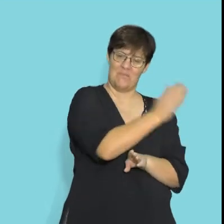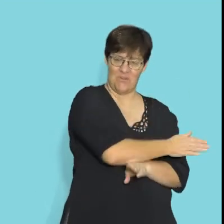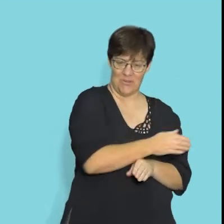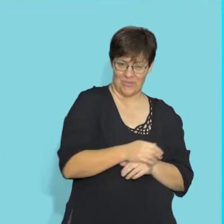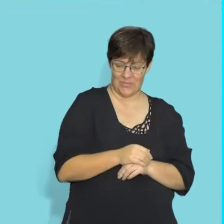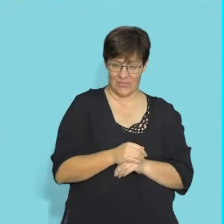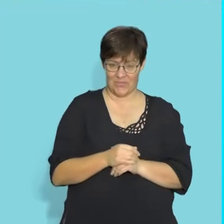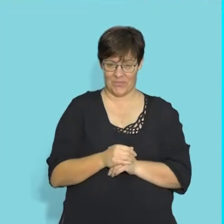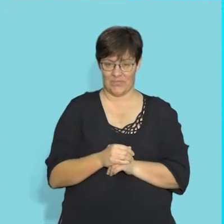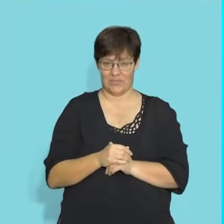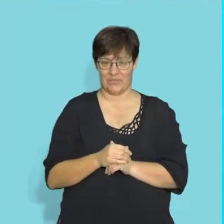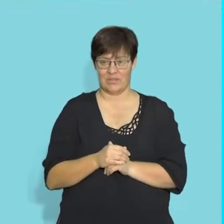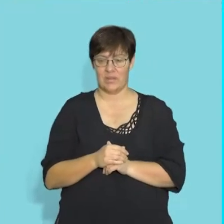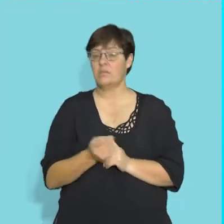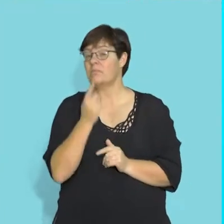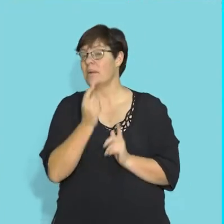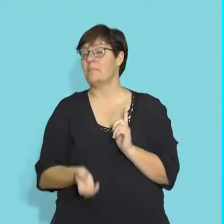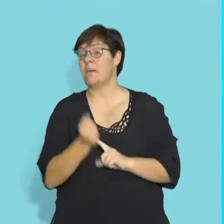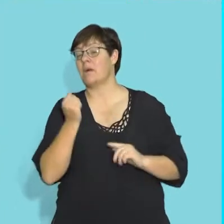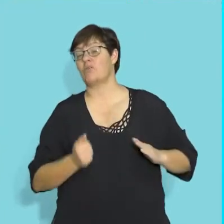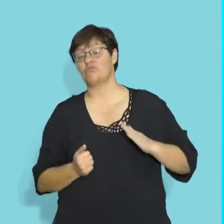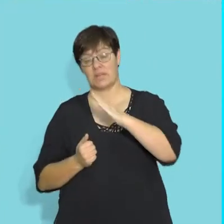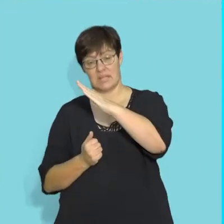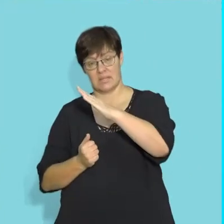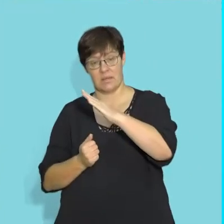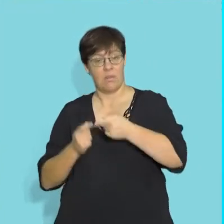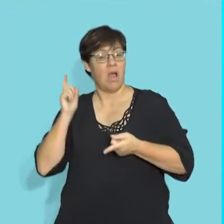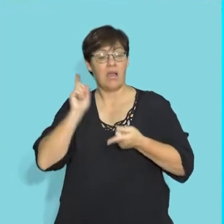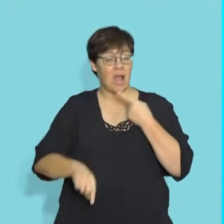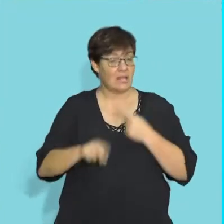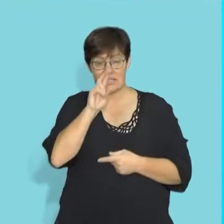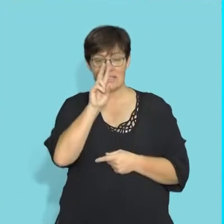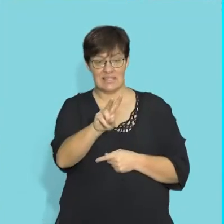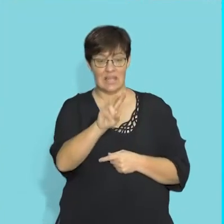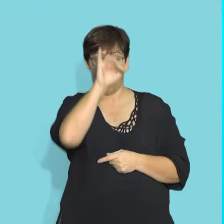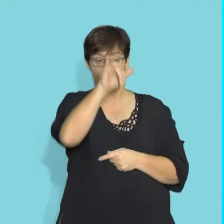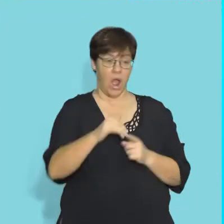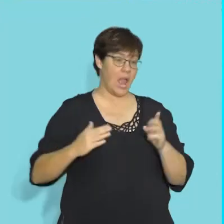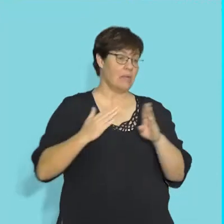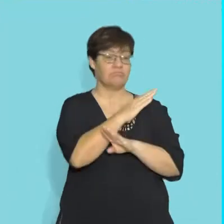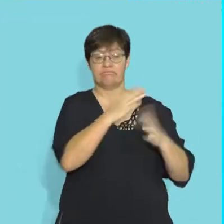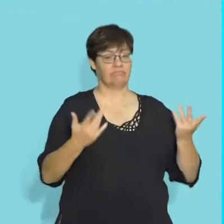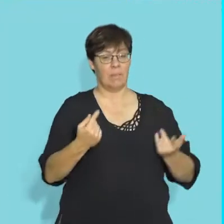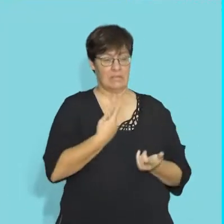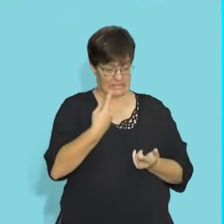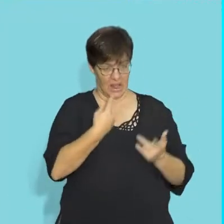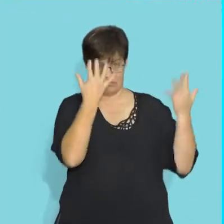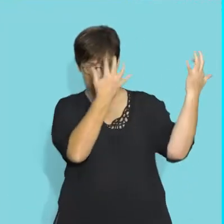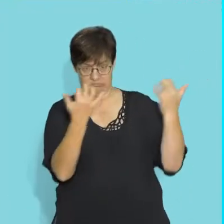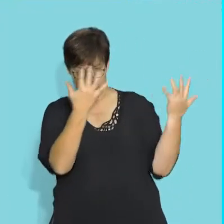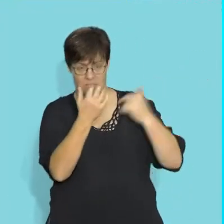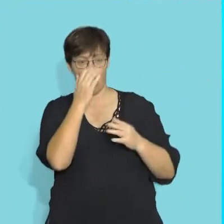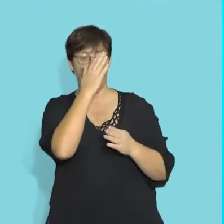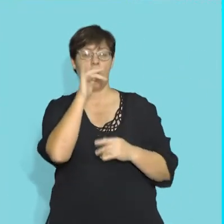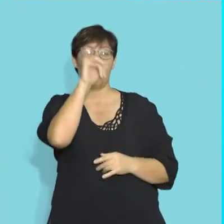did earlier, where I had to find the gradient, but I couldn't see the y cut. I had to go calculate the